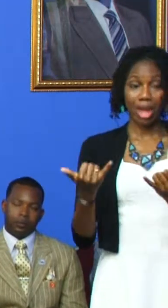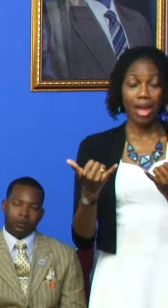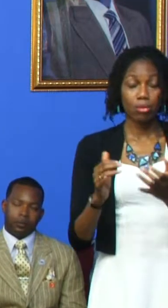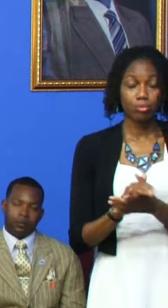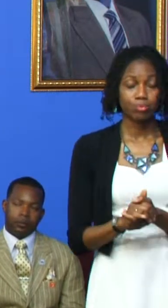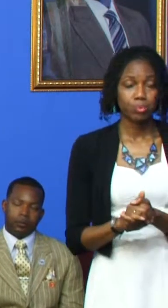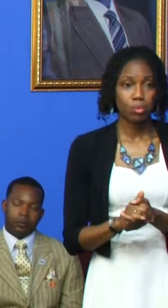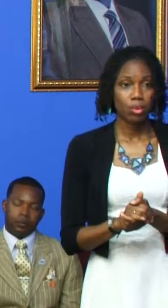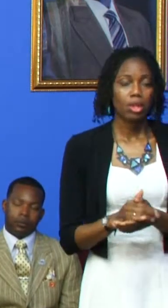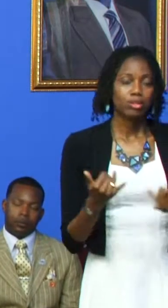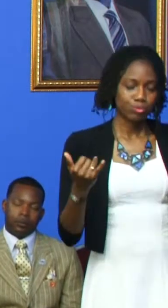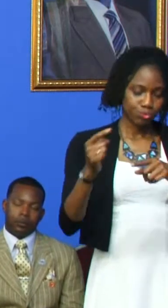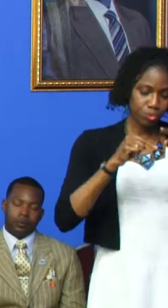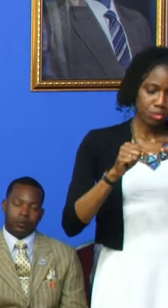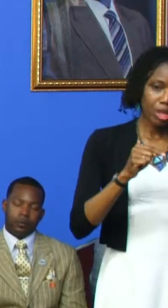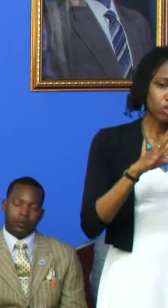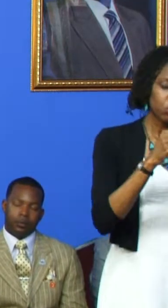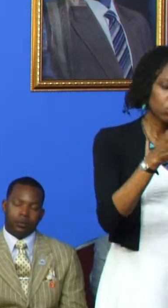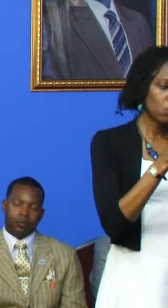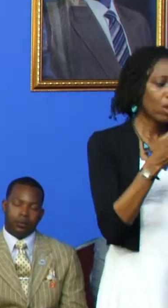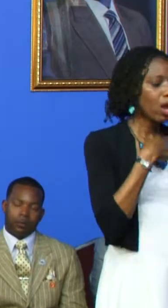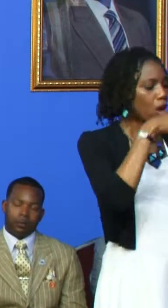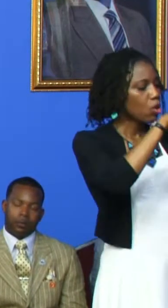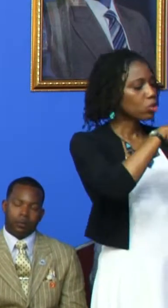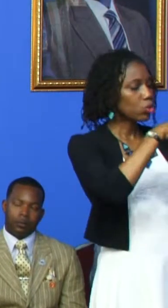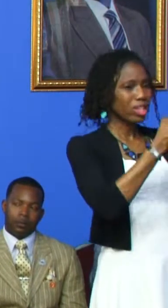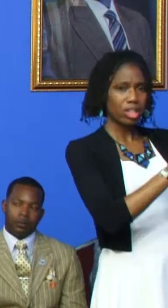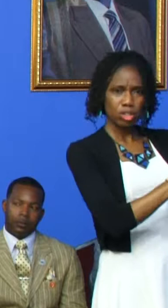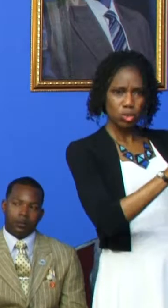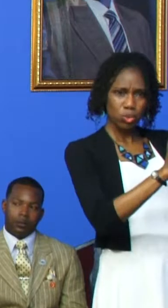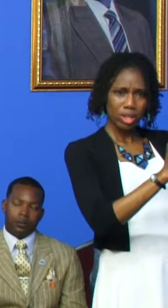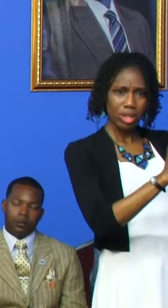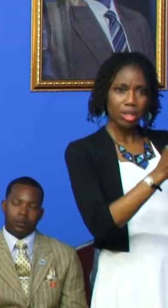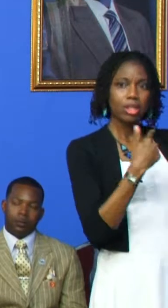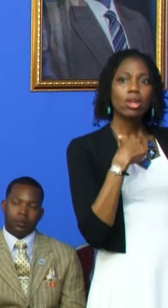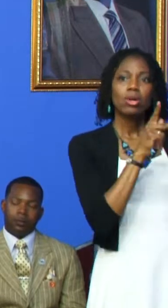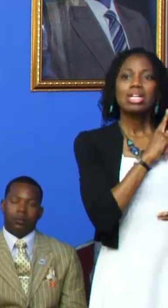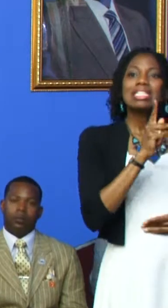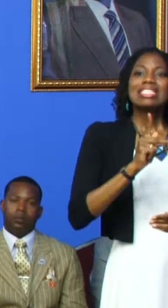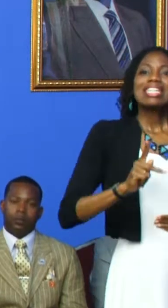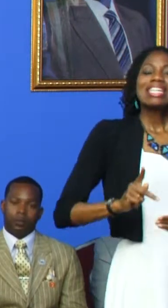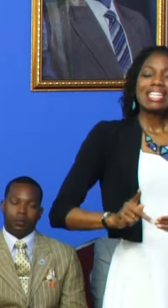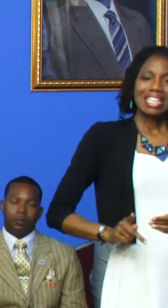I was reading this week, there was a king called Nebuchadnezzar.